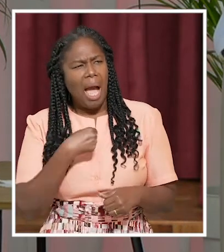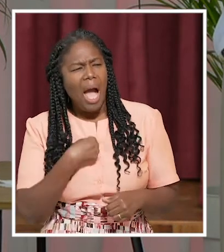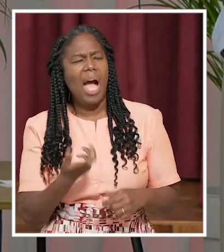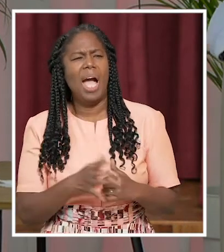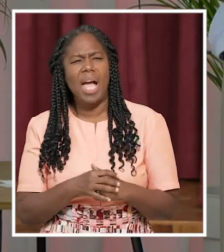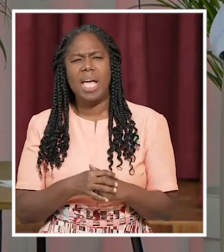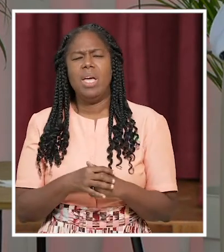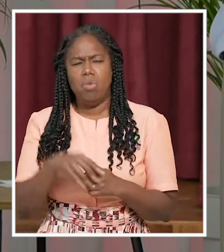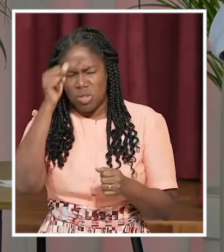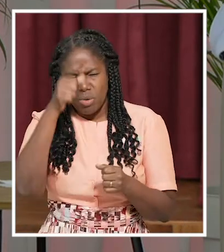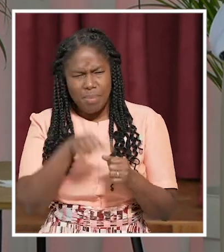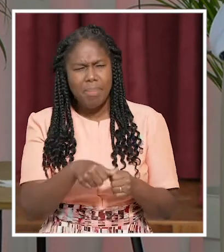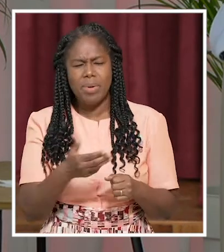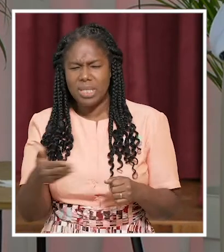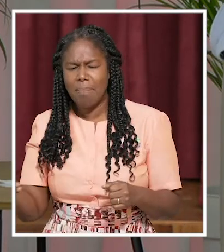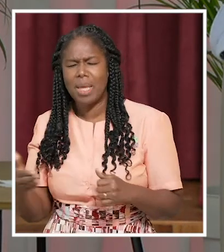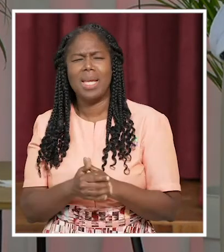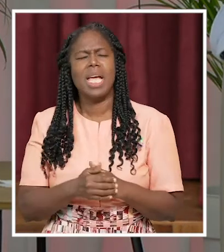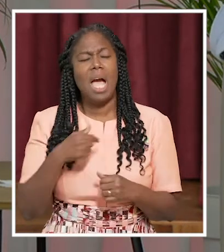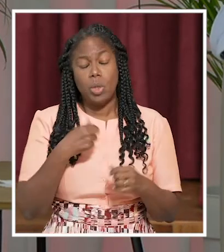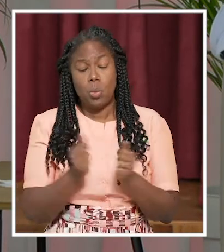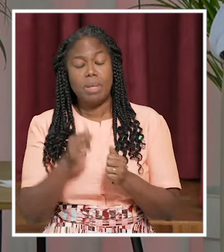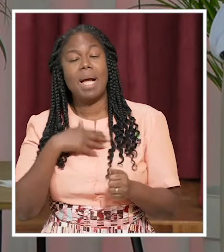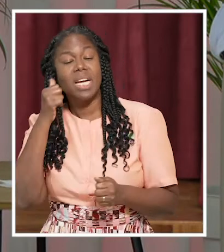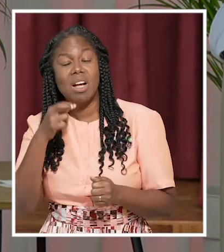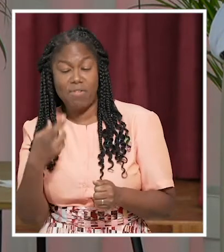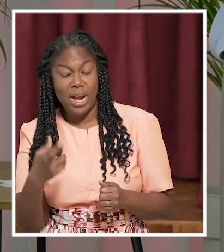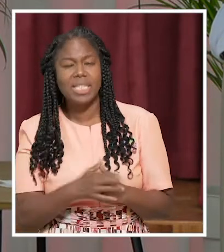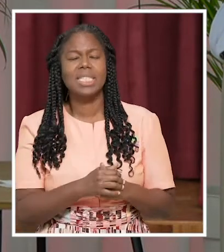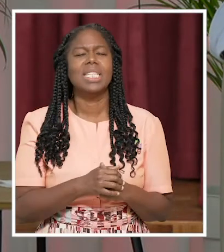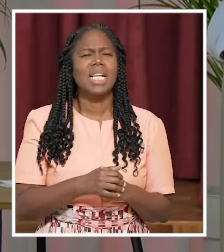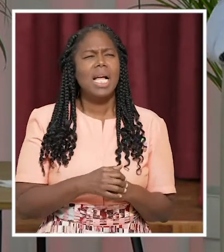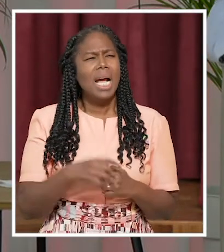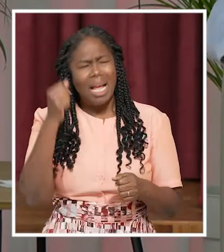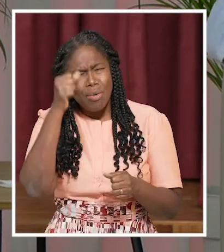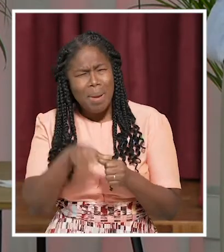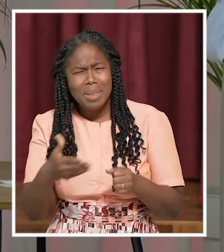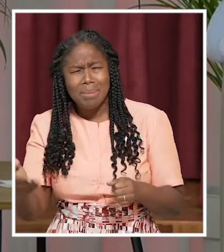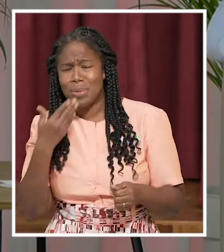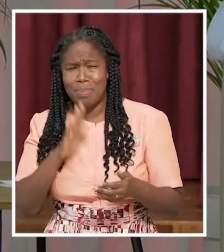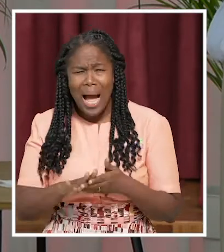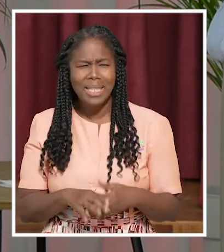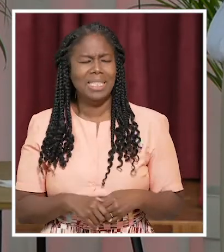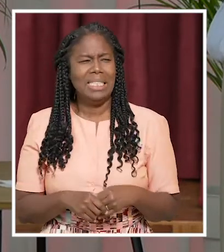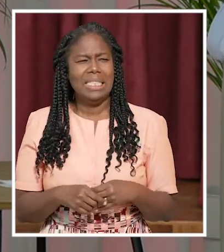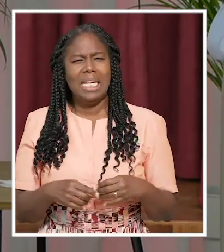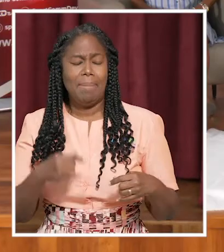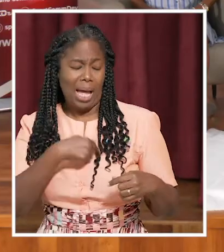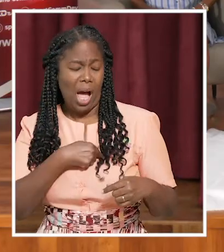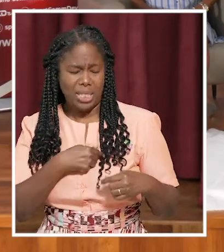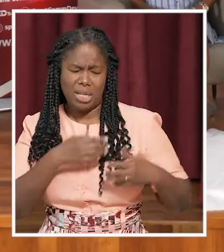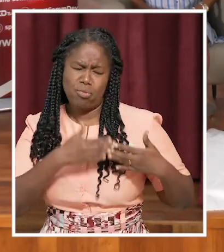started to race. And she thought it was love. But I say, well, I don't think love this It was is not. It could have been an